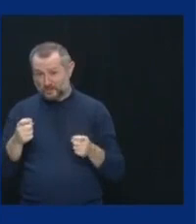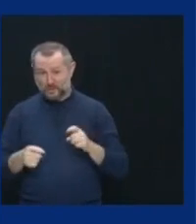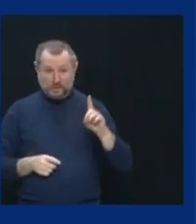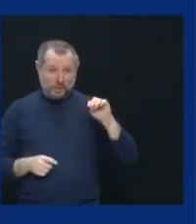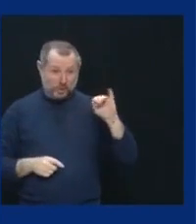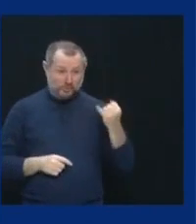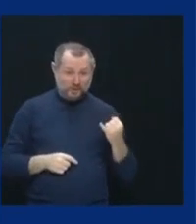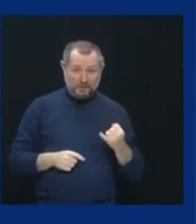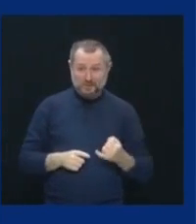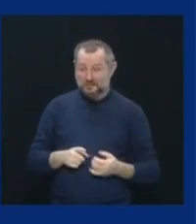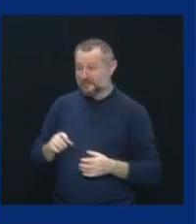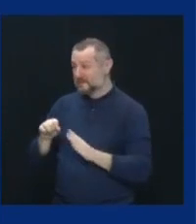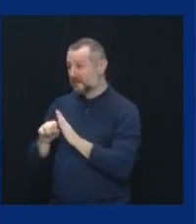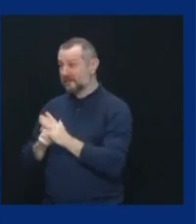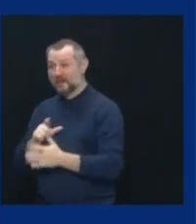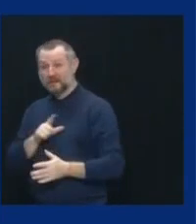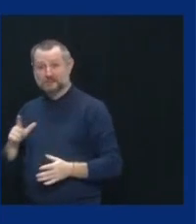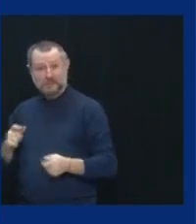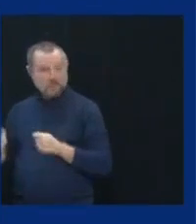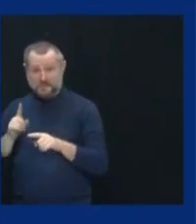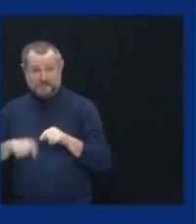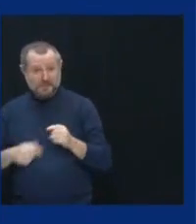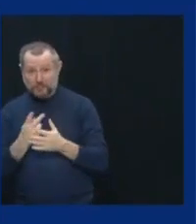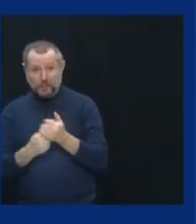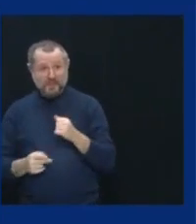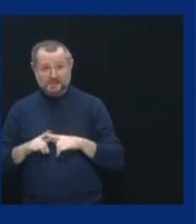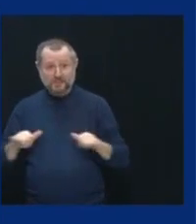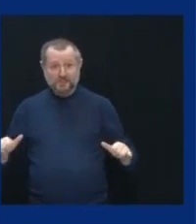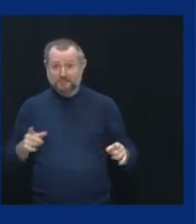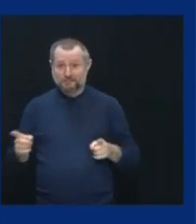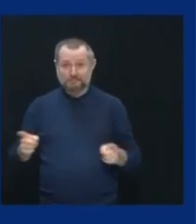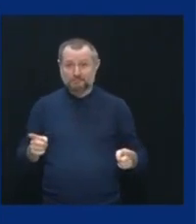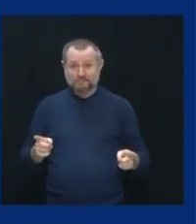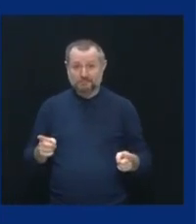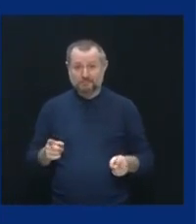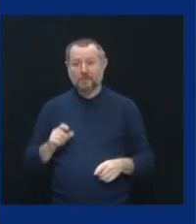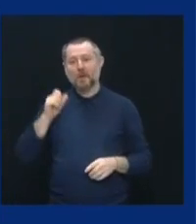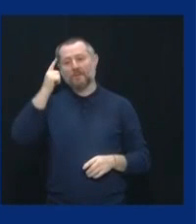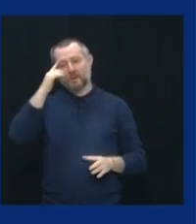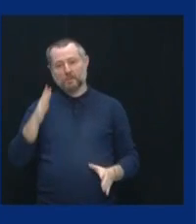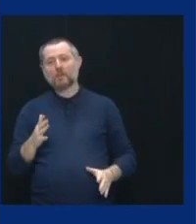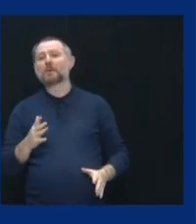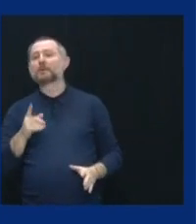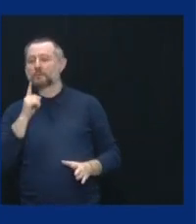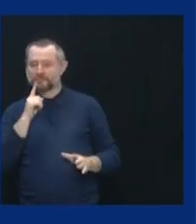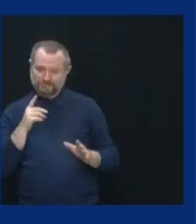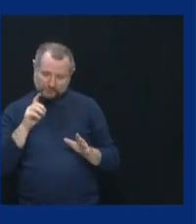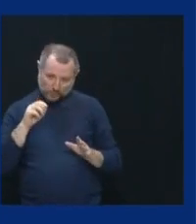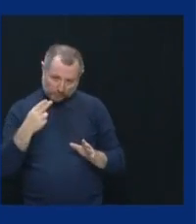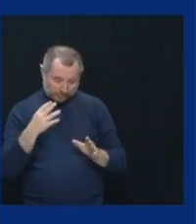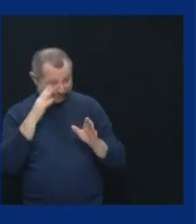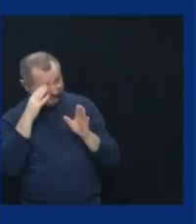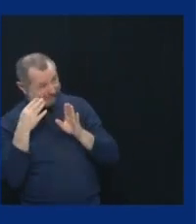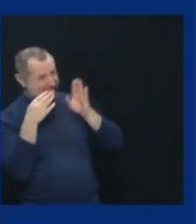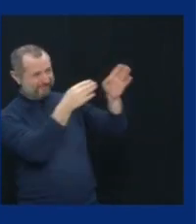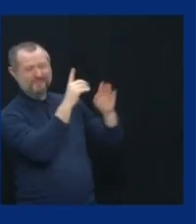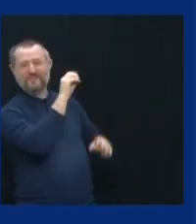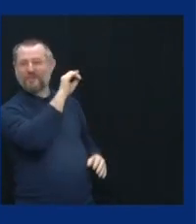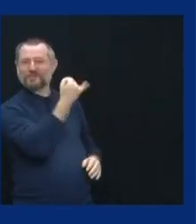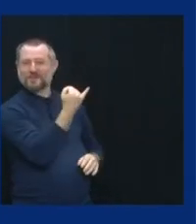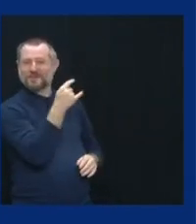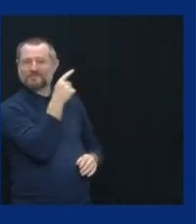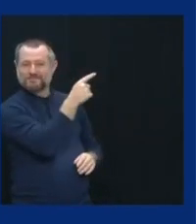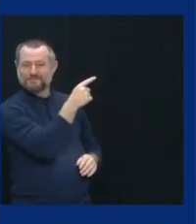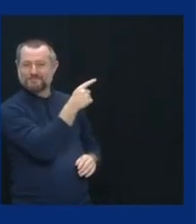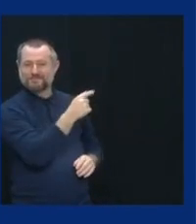the legislature's request at the same time? They focused on the DOJ request. You know, Steve, they were